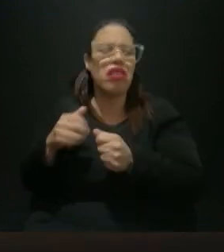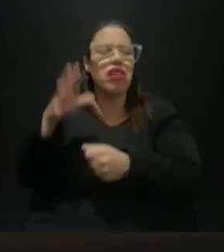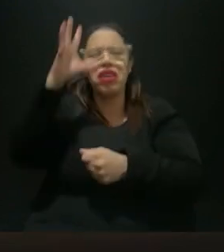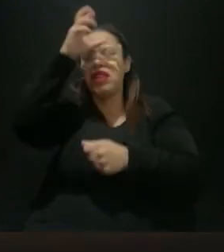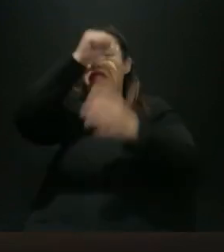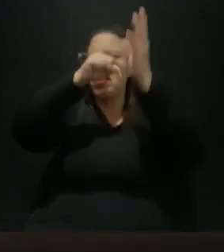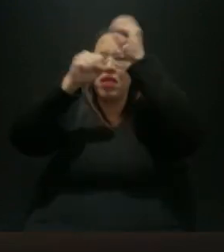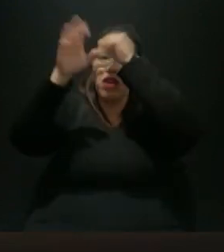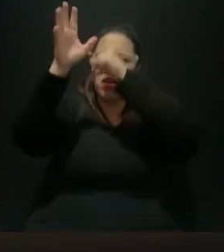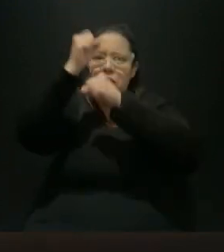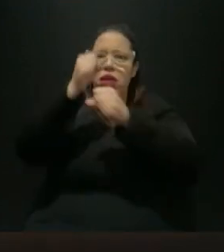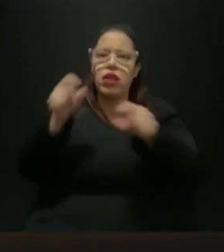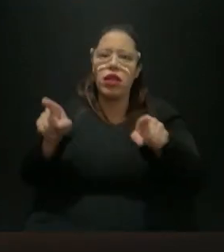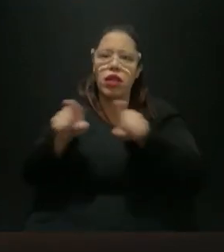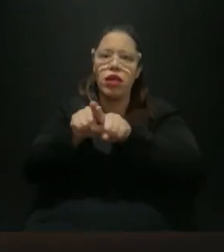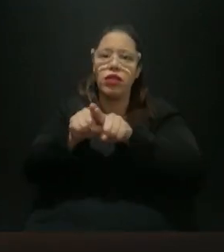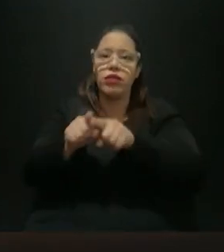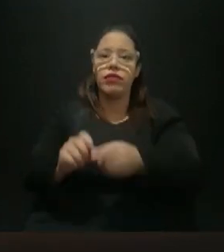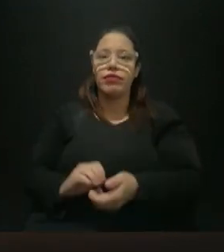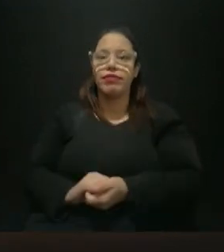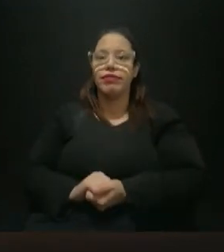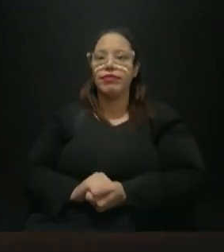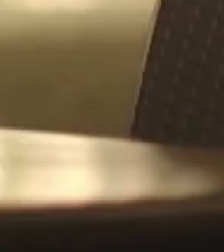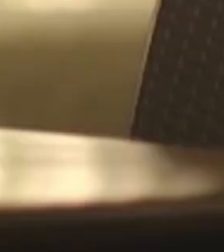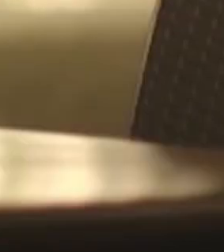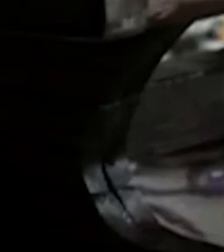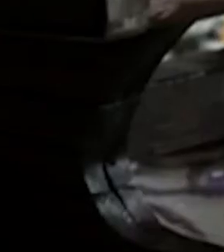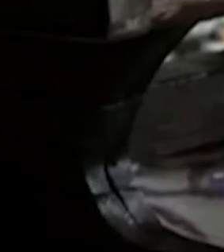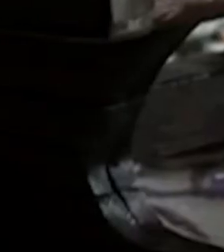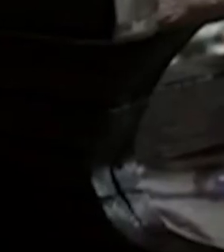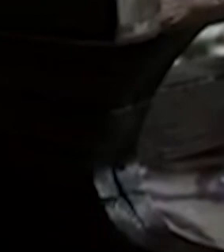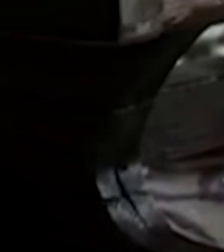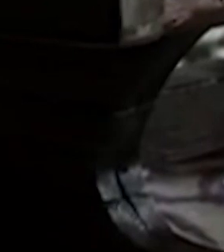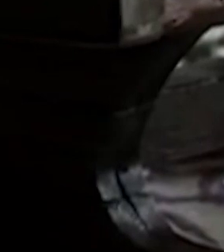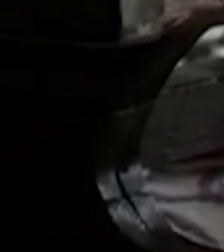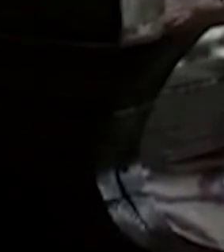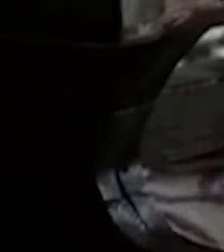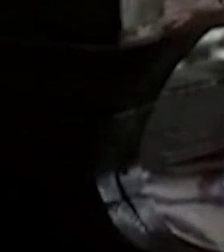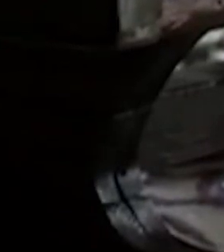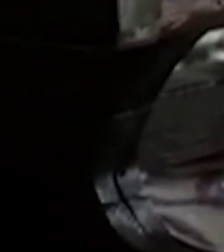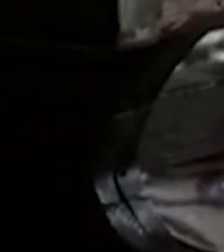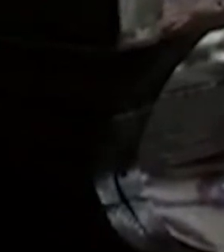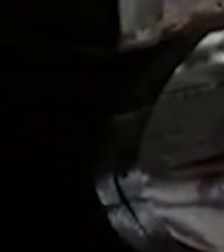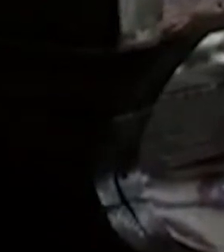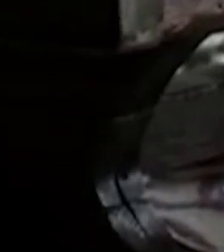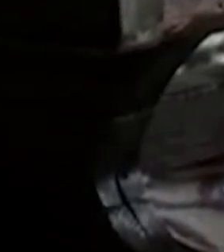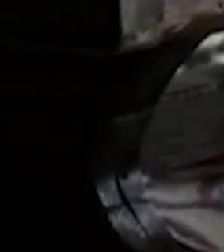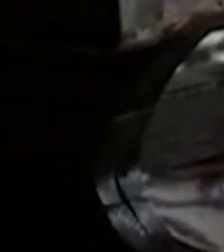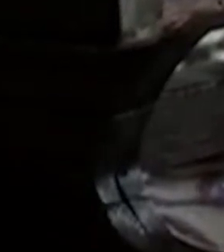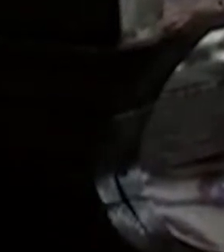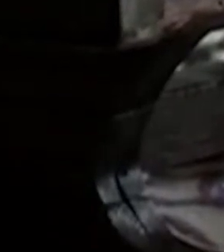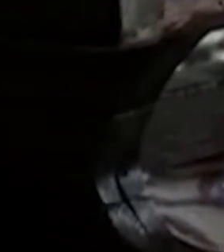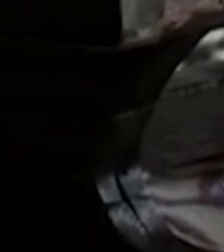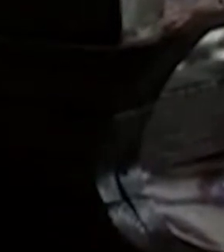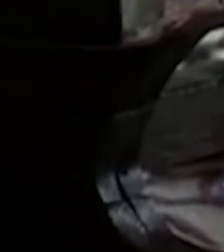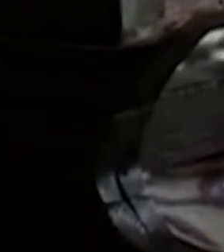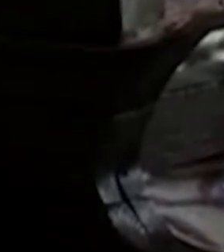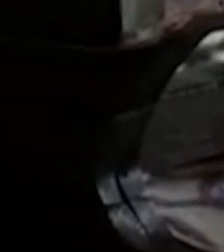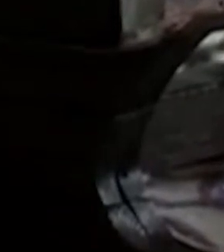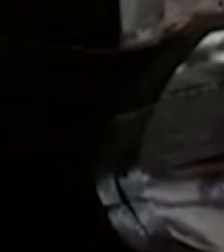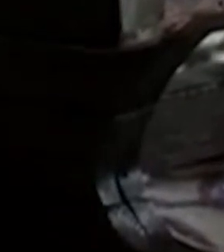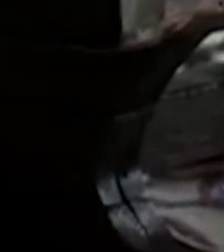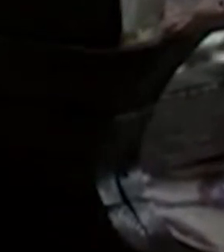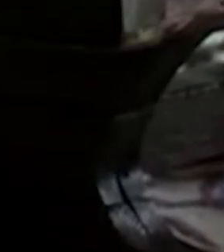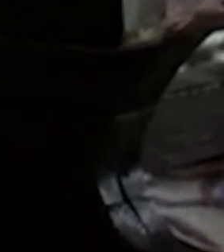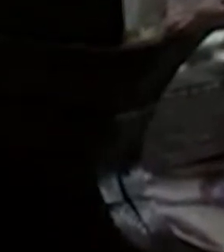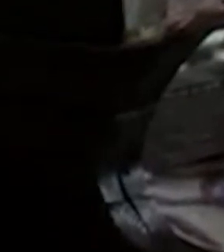years without children. It was everything about myself I had to change. She thinks she's just as big as her big sister, but